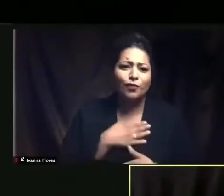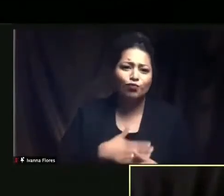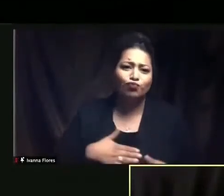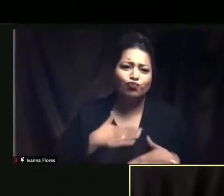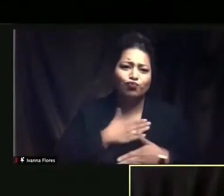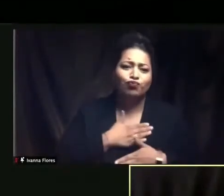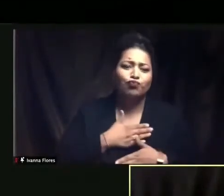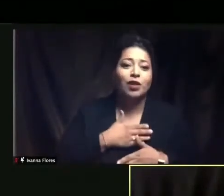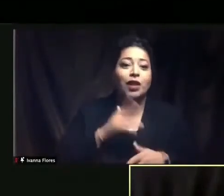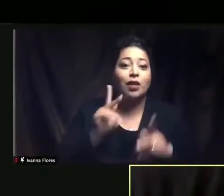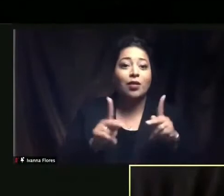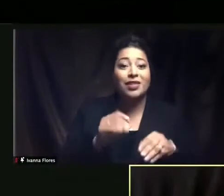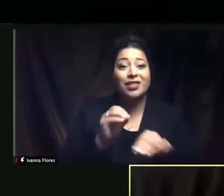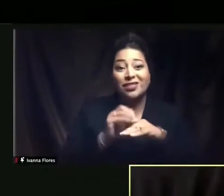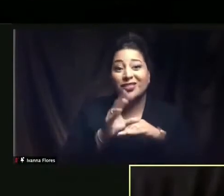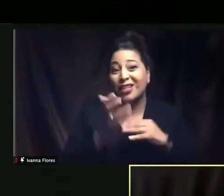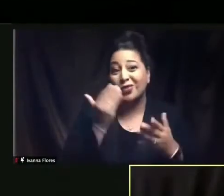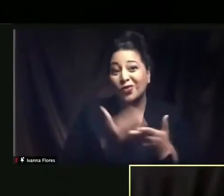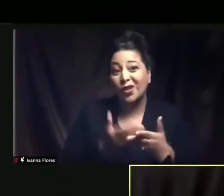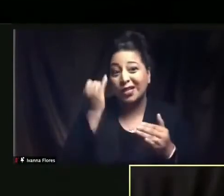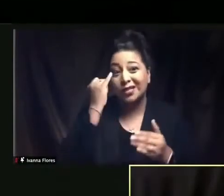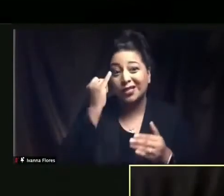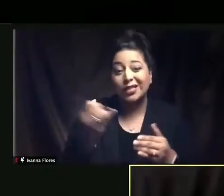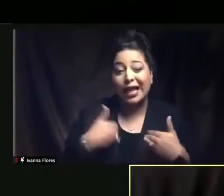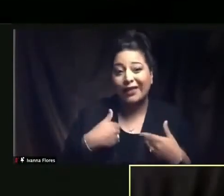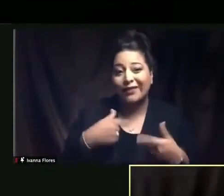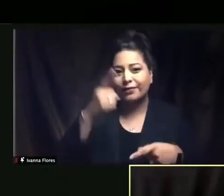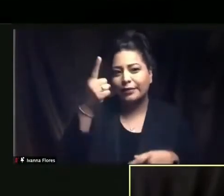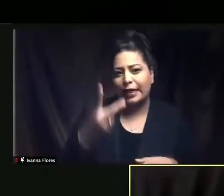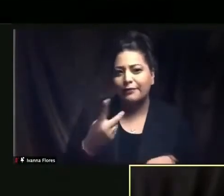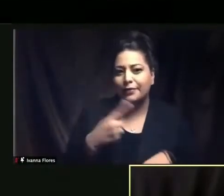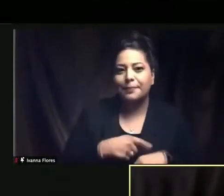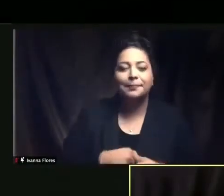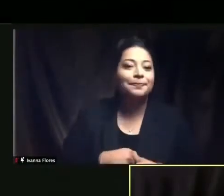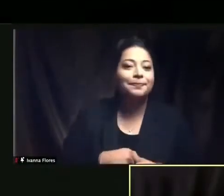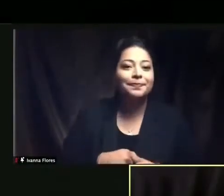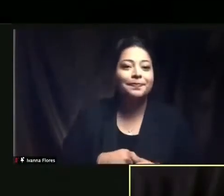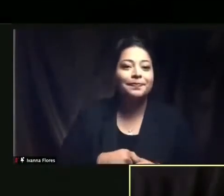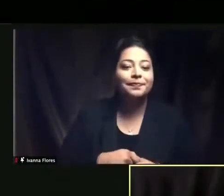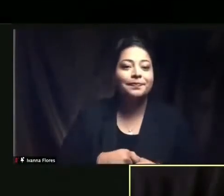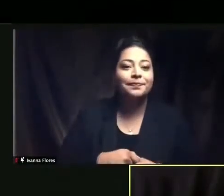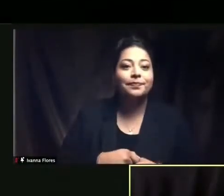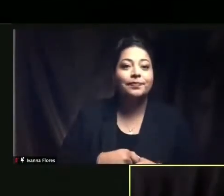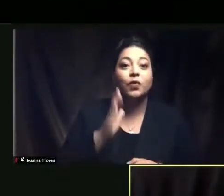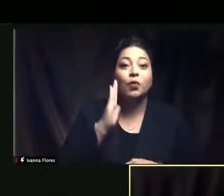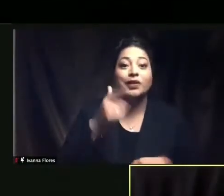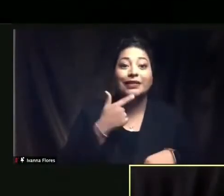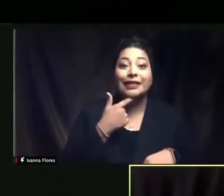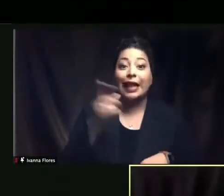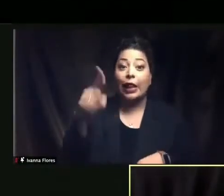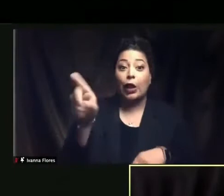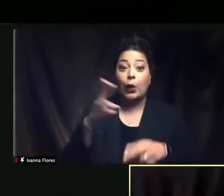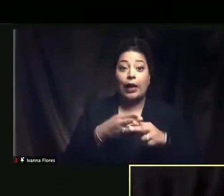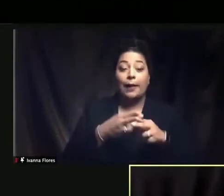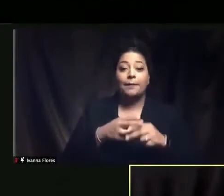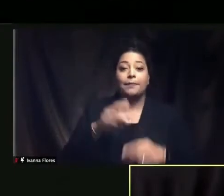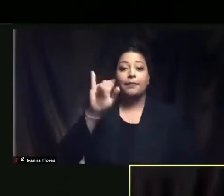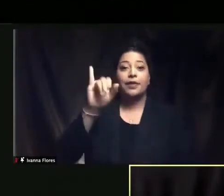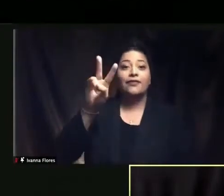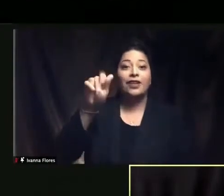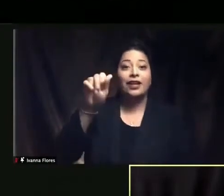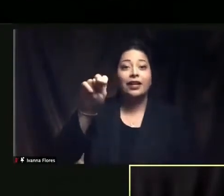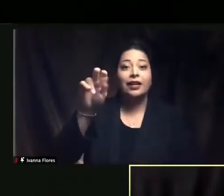your neighbors who suggested that that would be a great way to do halftime. And let me call them out by name. Ivana Flores